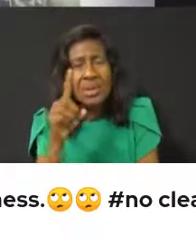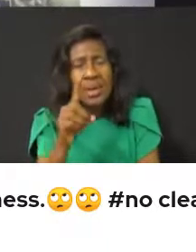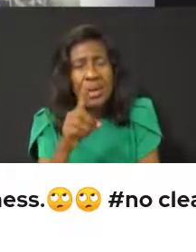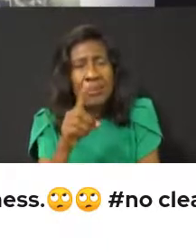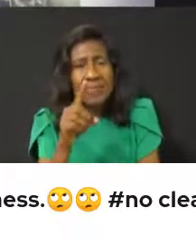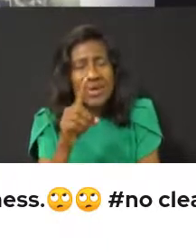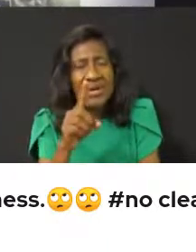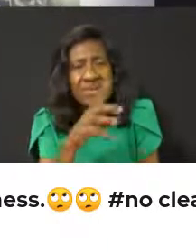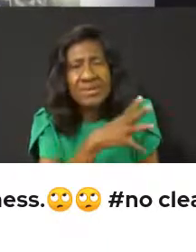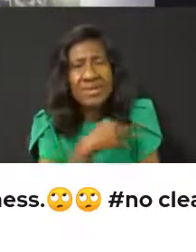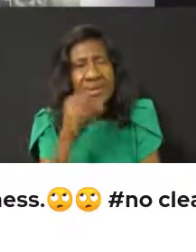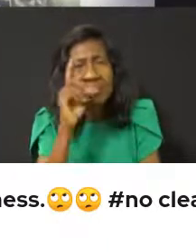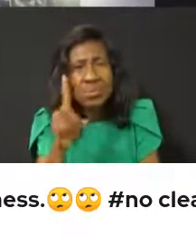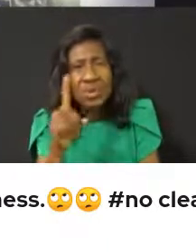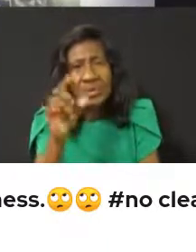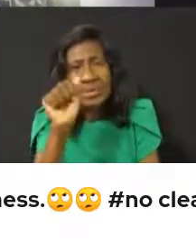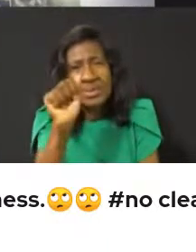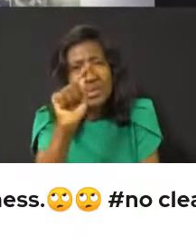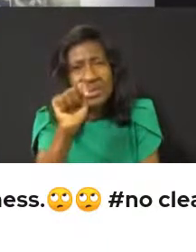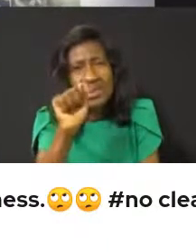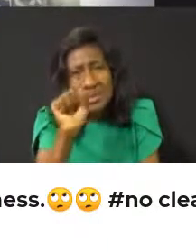but I need to get this out.